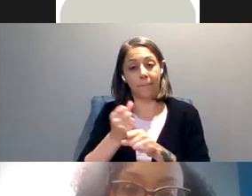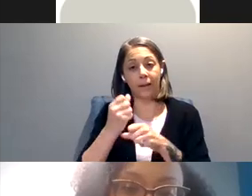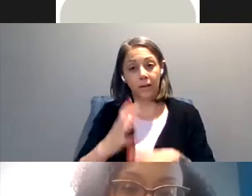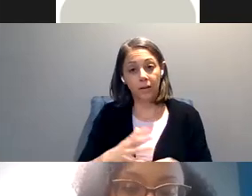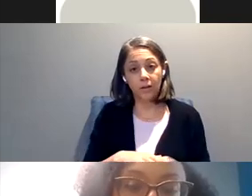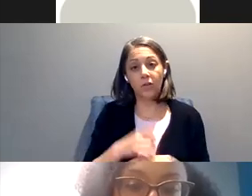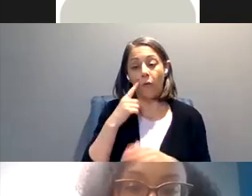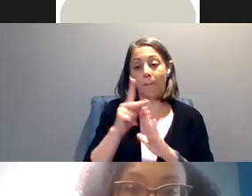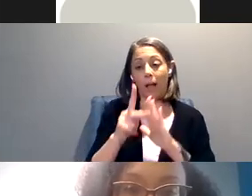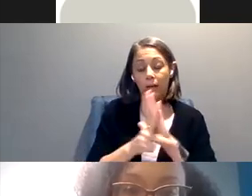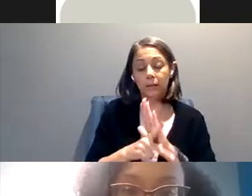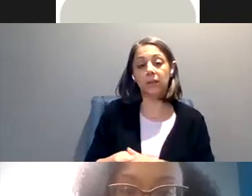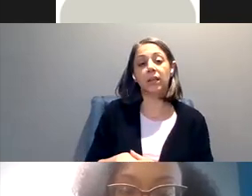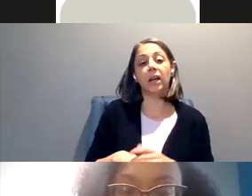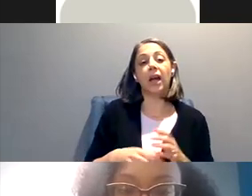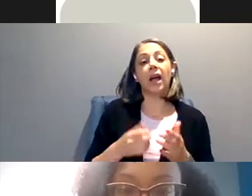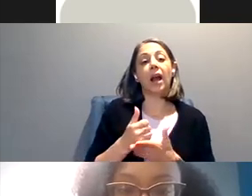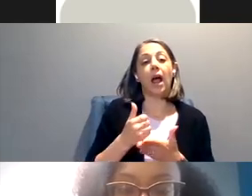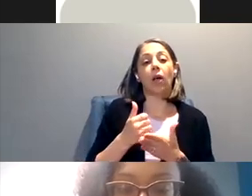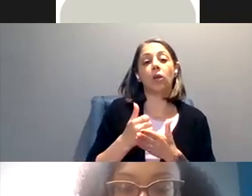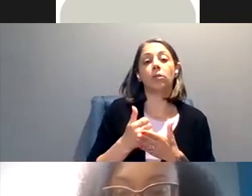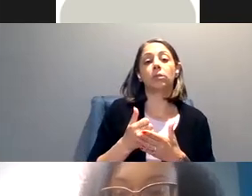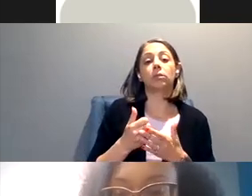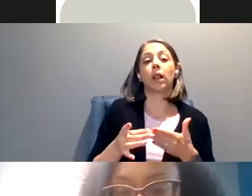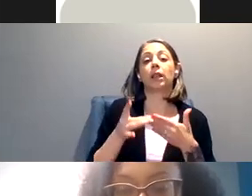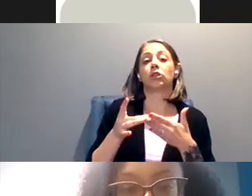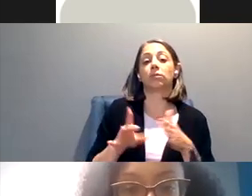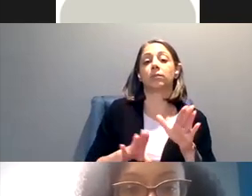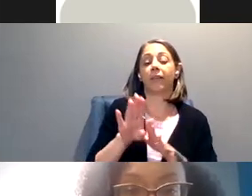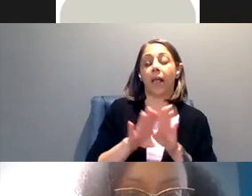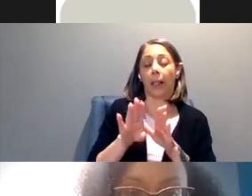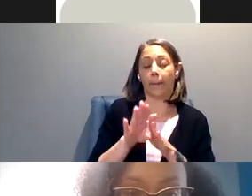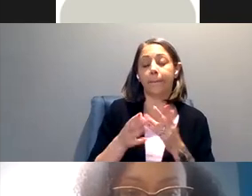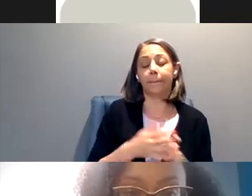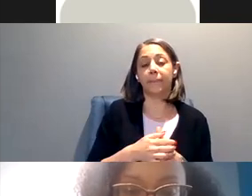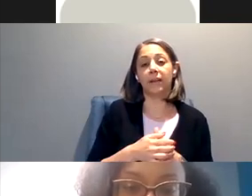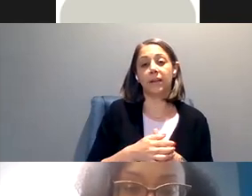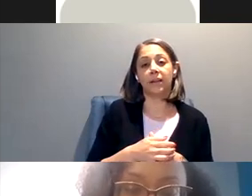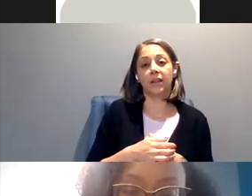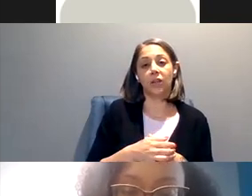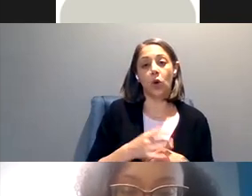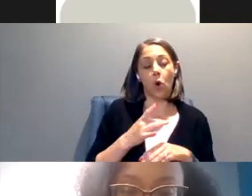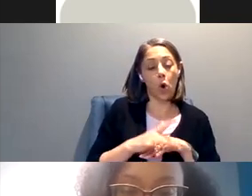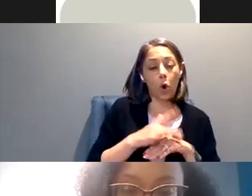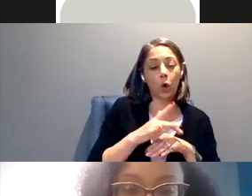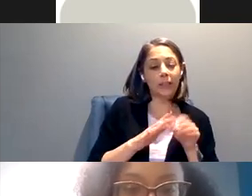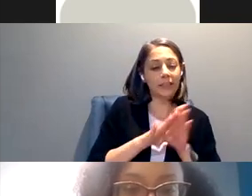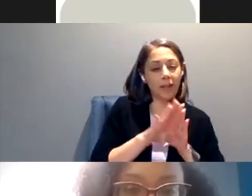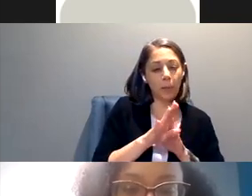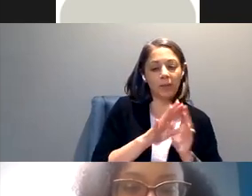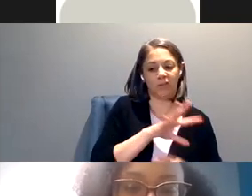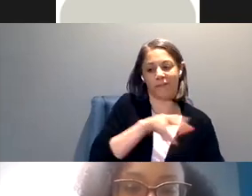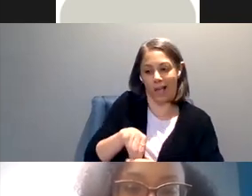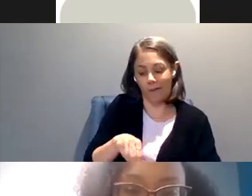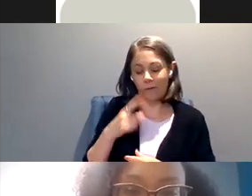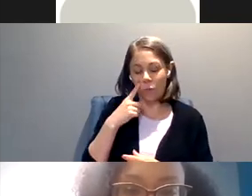build the field through leadership development efforts to bring more early and mid-stage developers into this work and thinking.